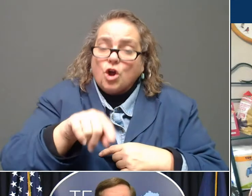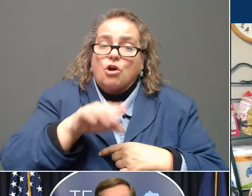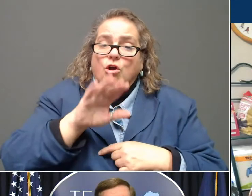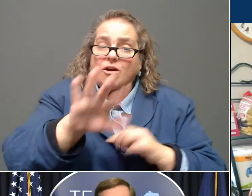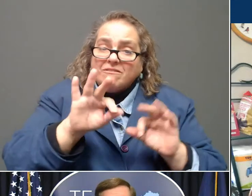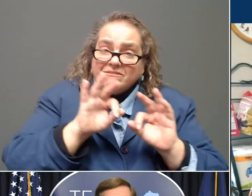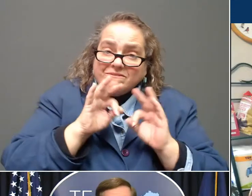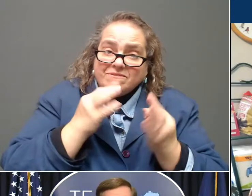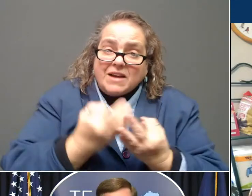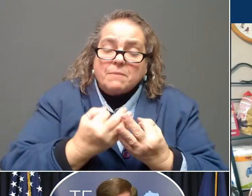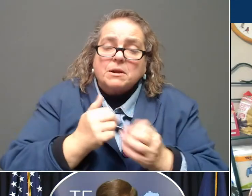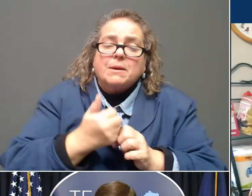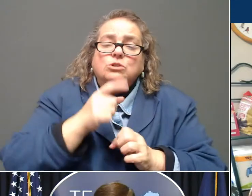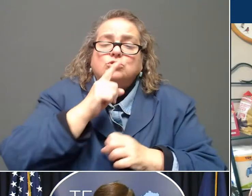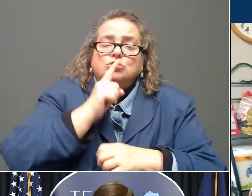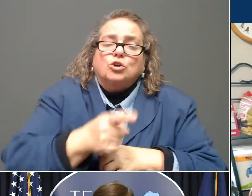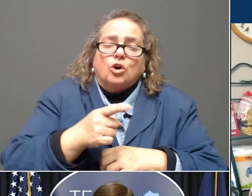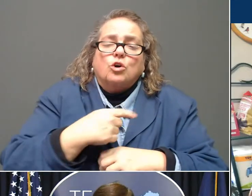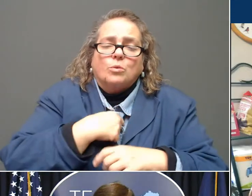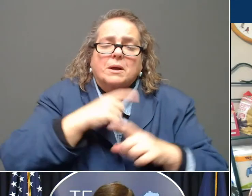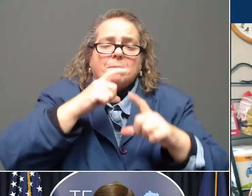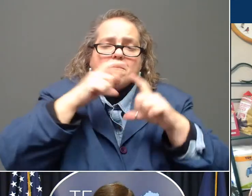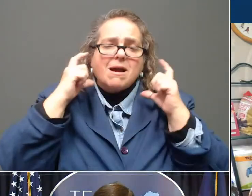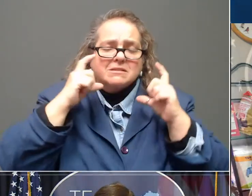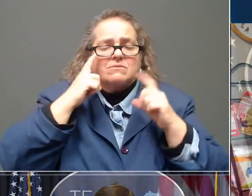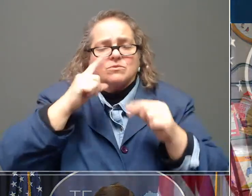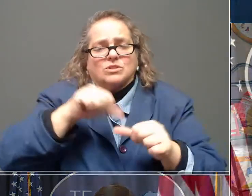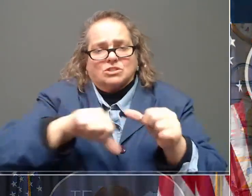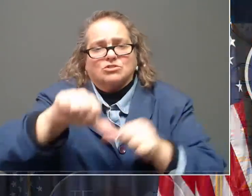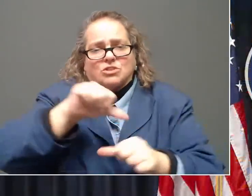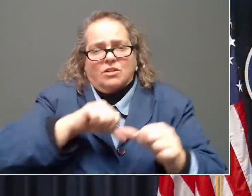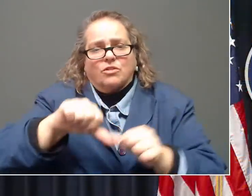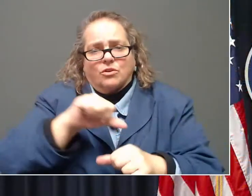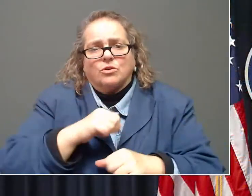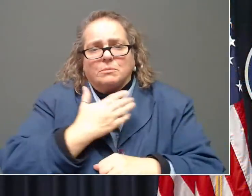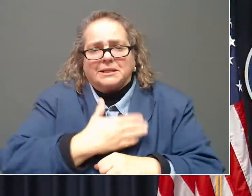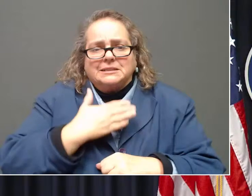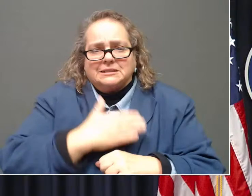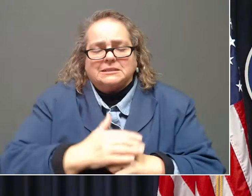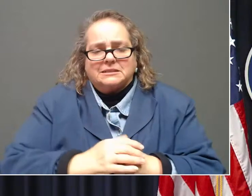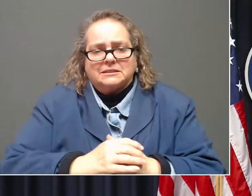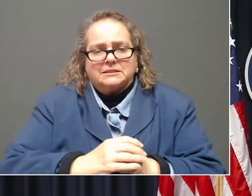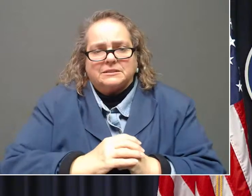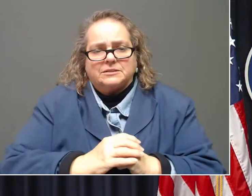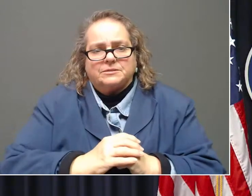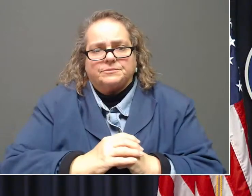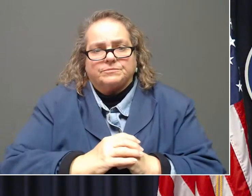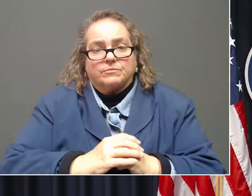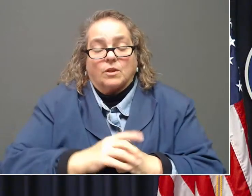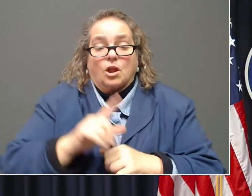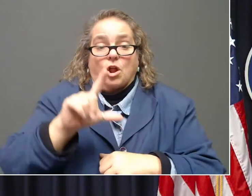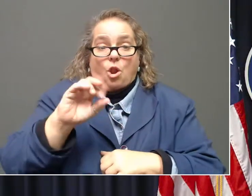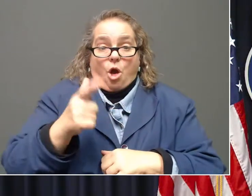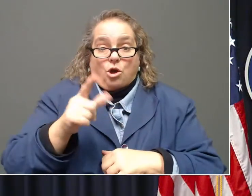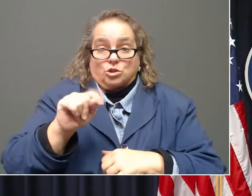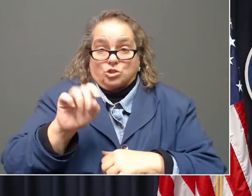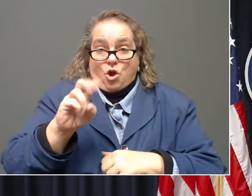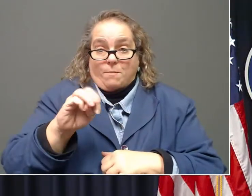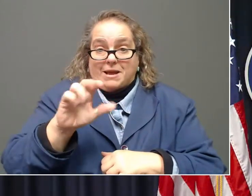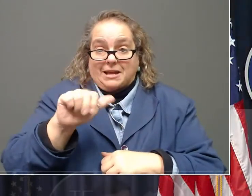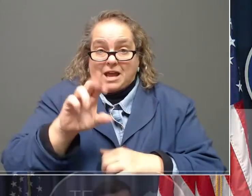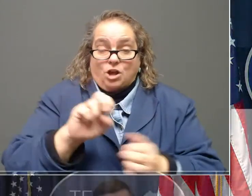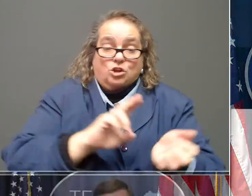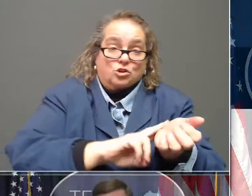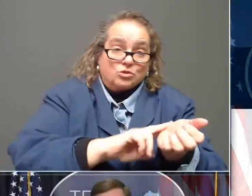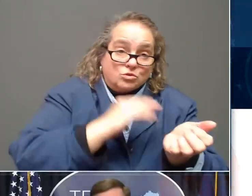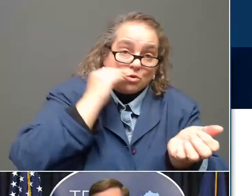great-grandchildren. A wonderful life. And while I'm sure it was a full life, it's not okay that it was cut short by